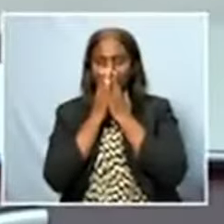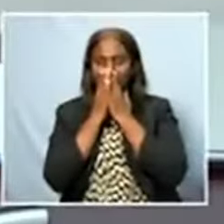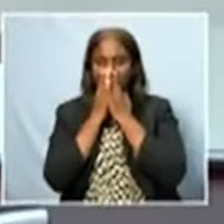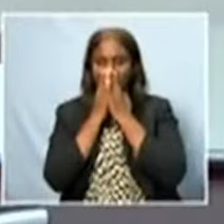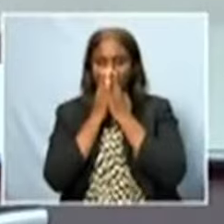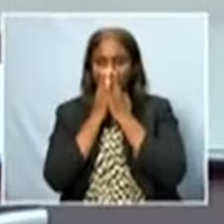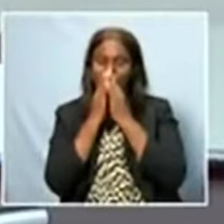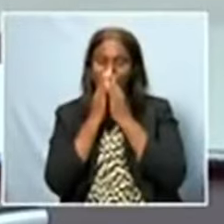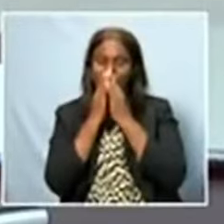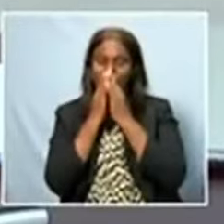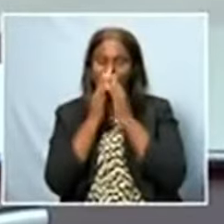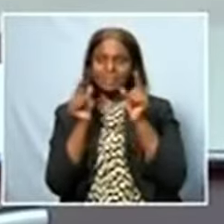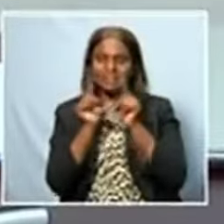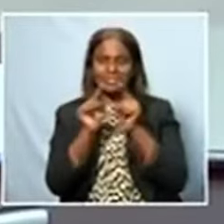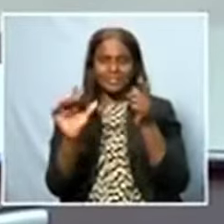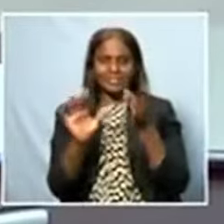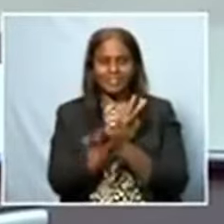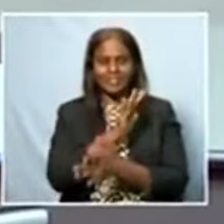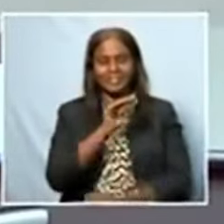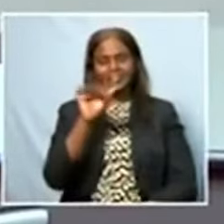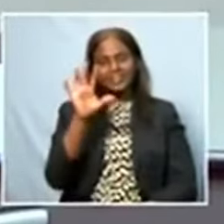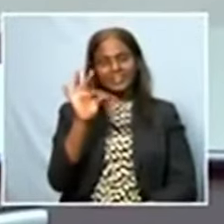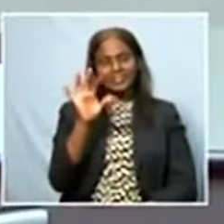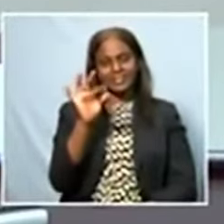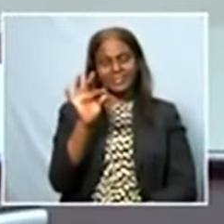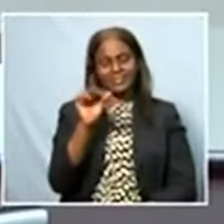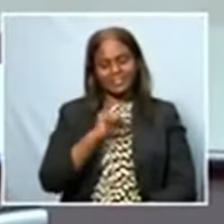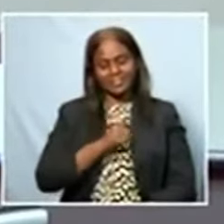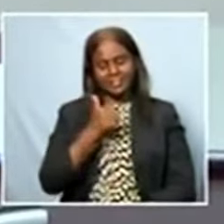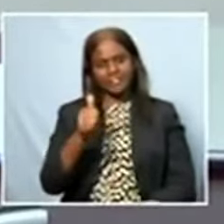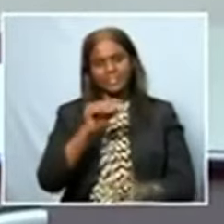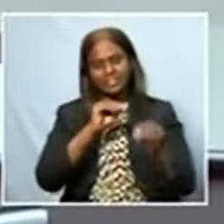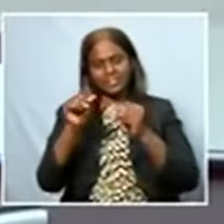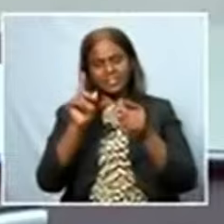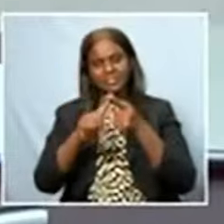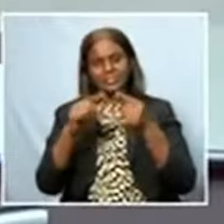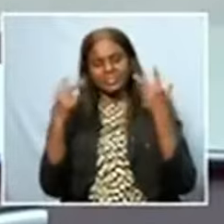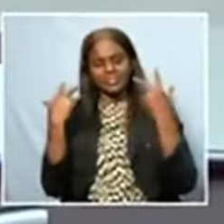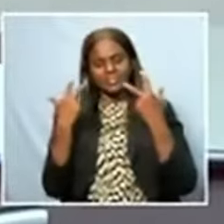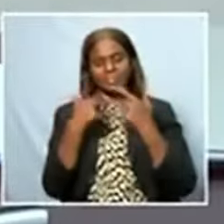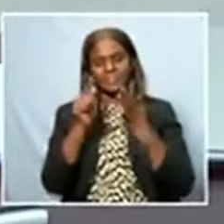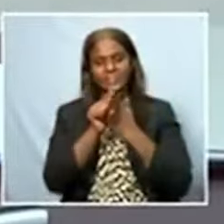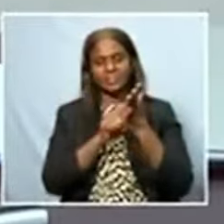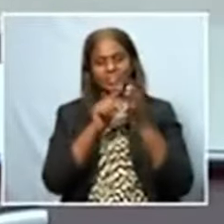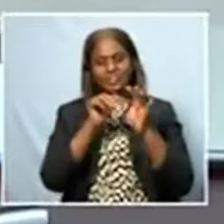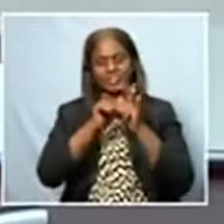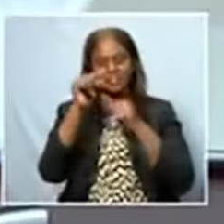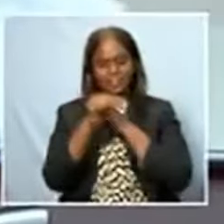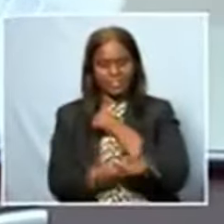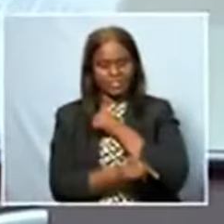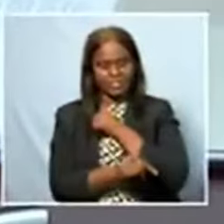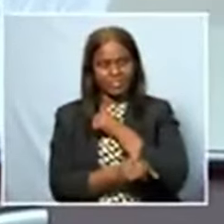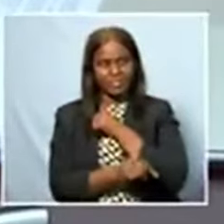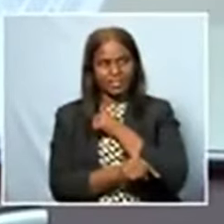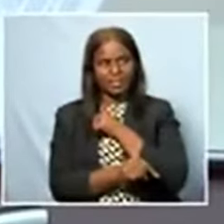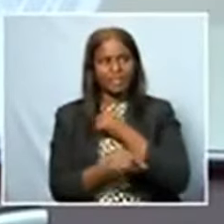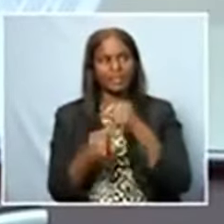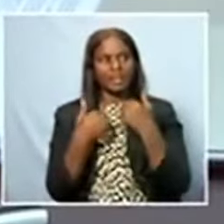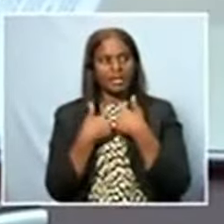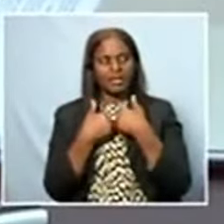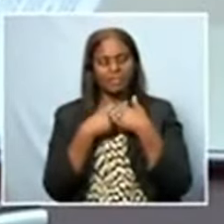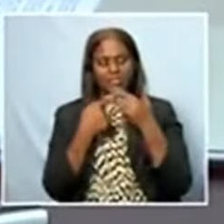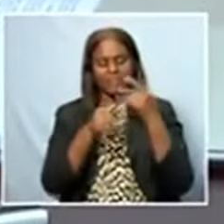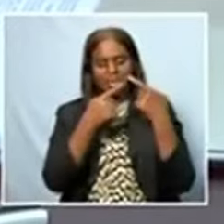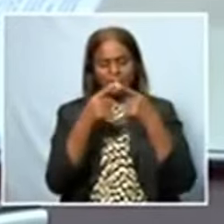Chair, page 9, we cross over to Customs and Excise Act in detail, and we have the